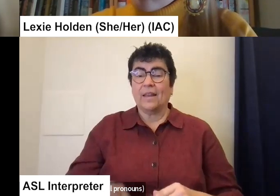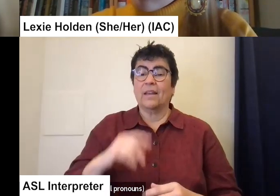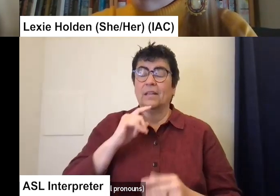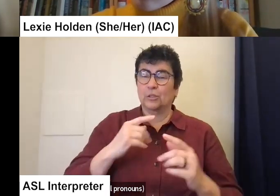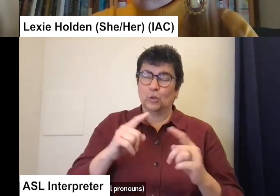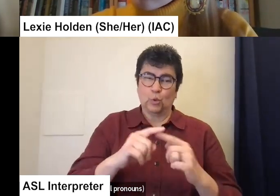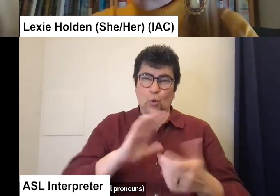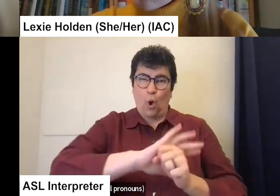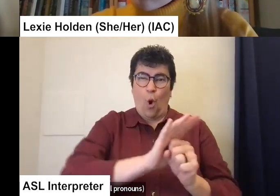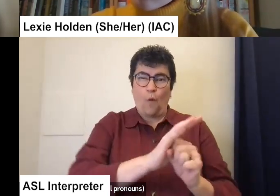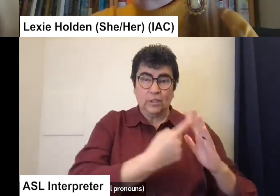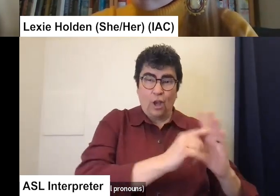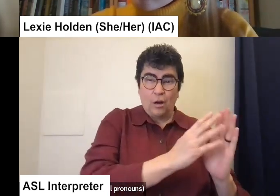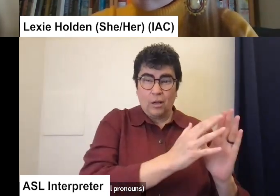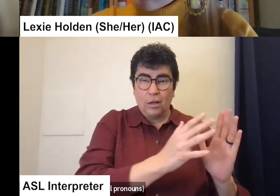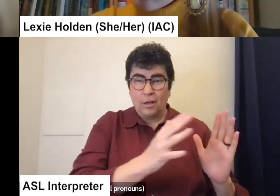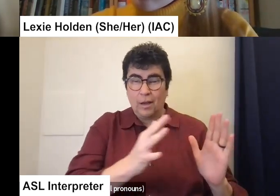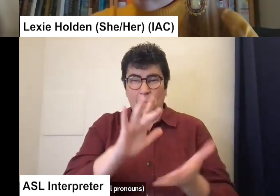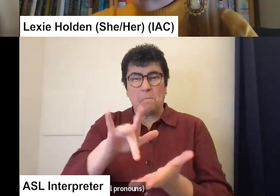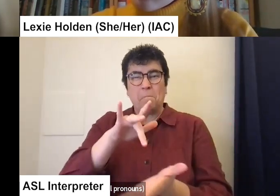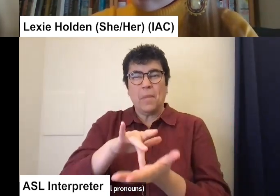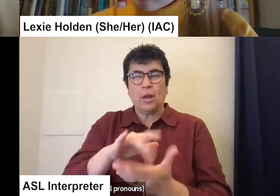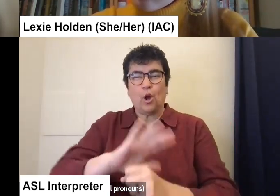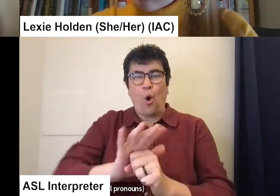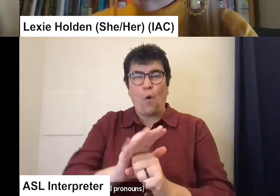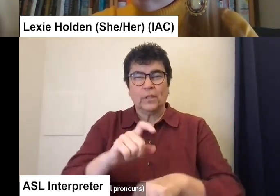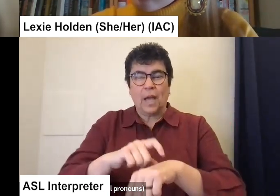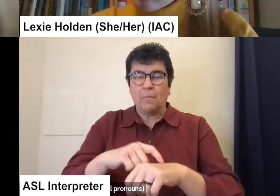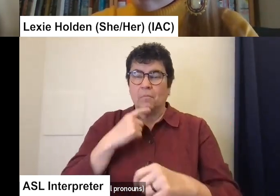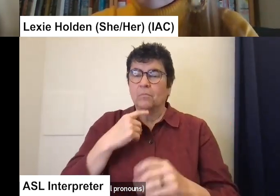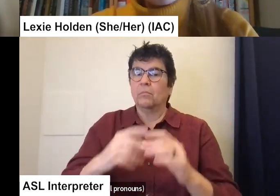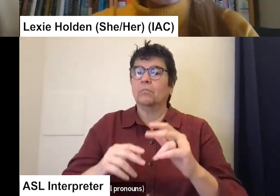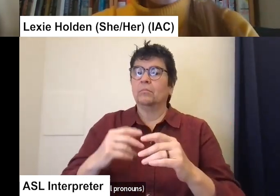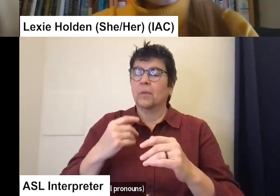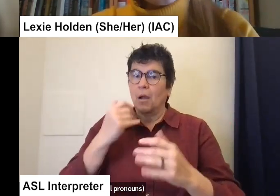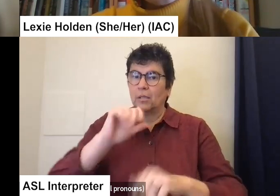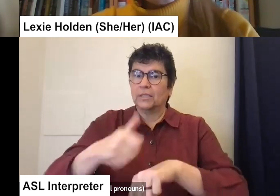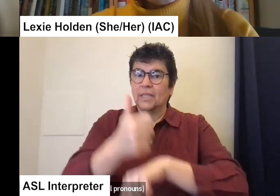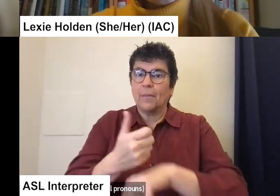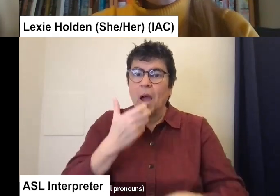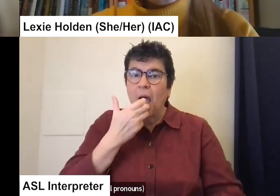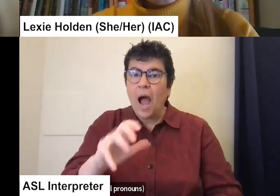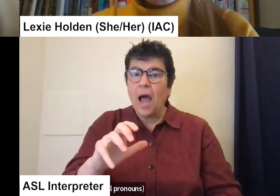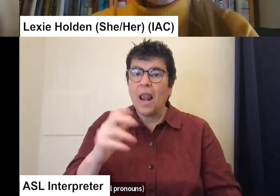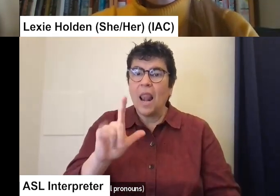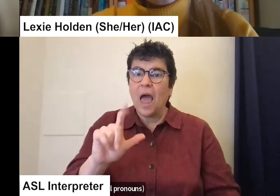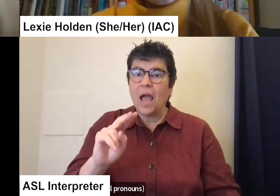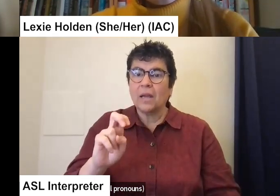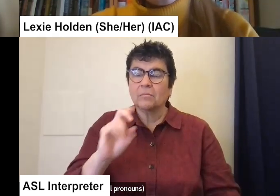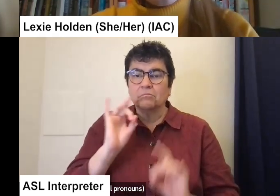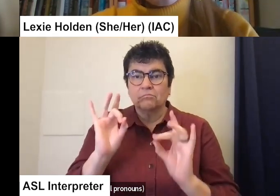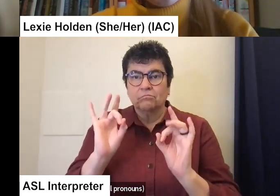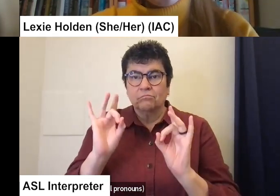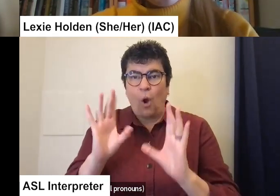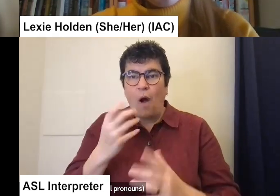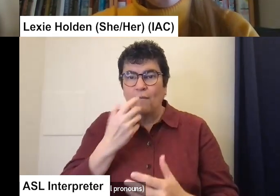COVID, they built up a hotline. And once they built up the hotline, it was horrific